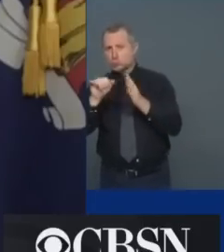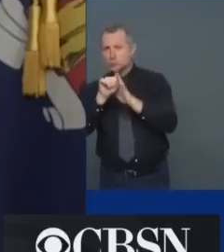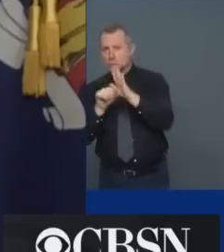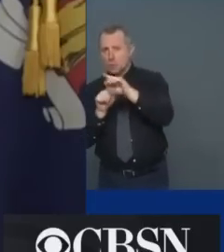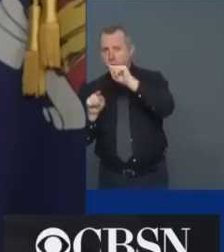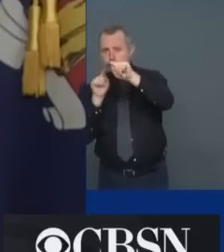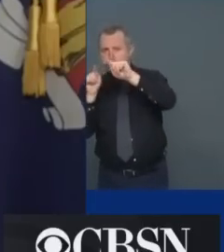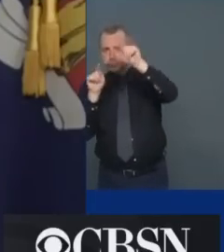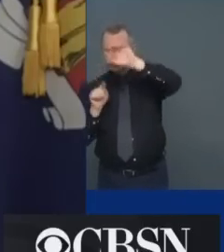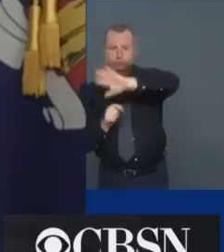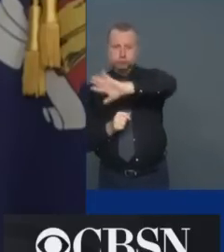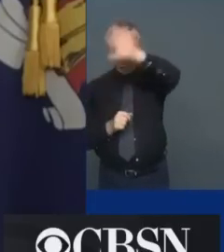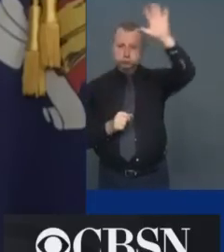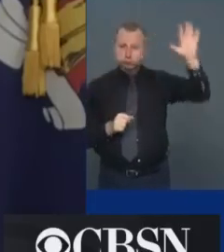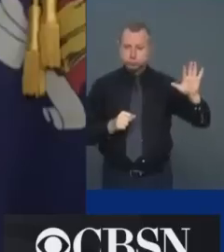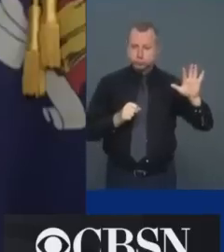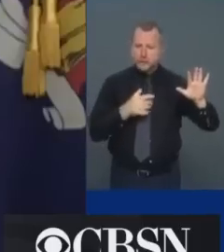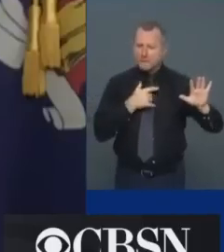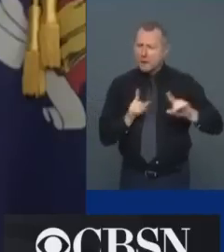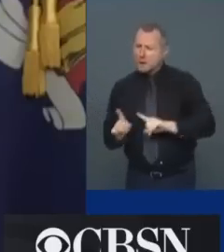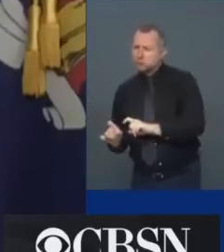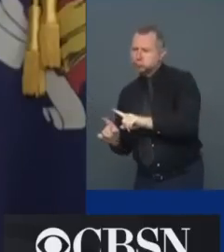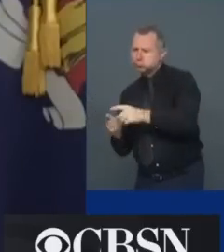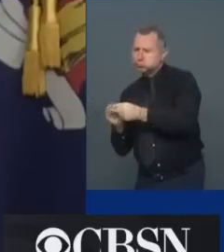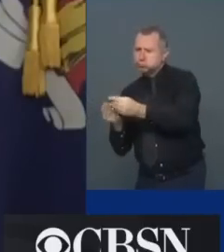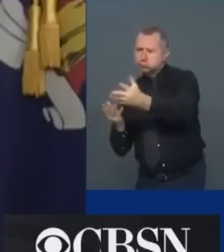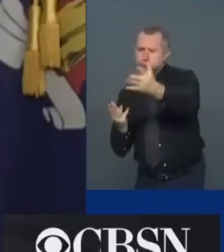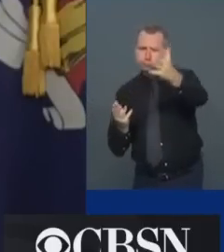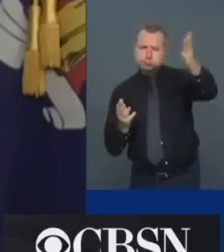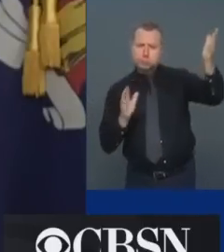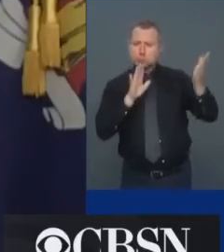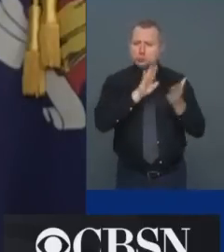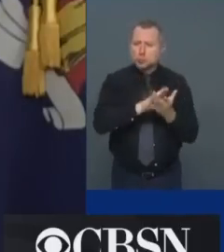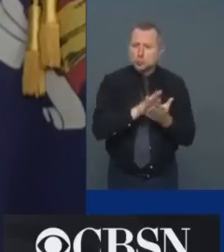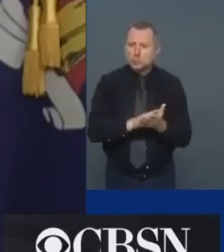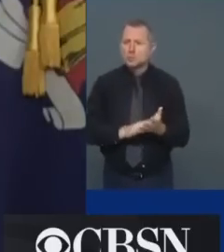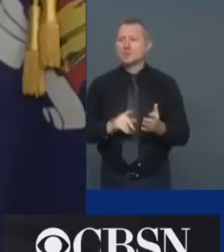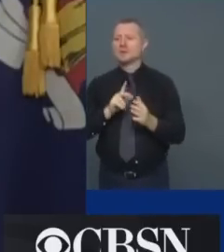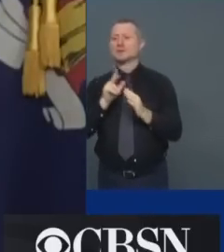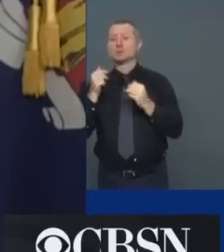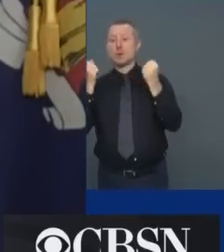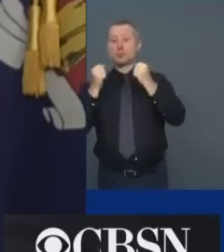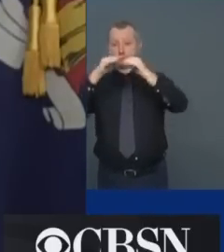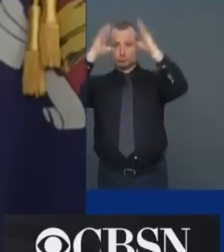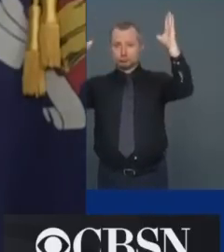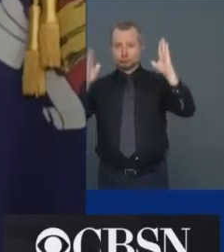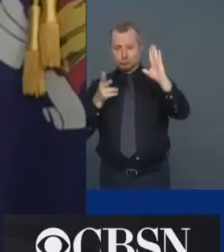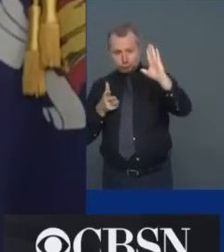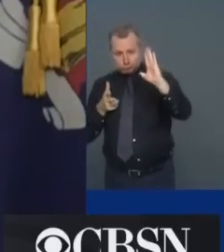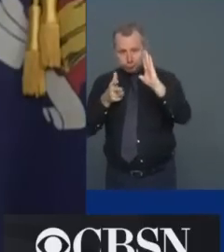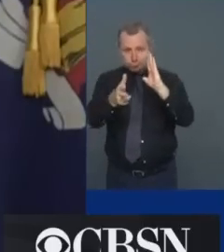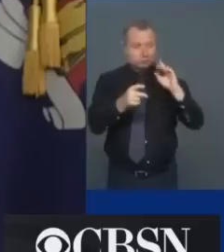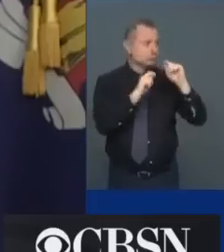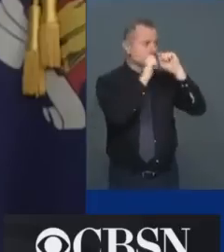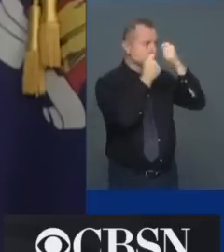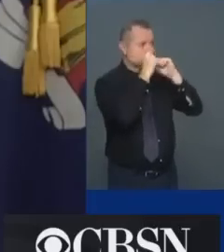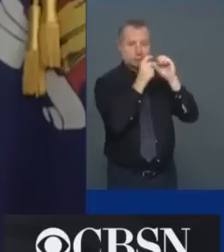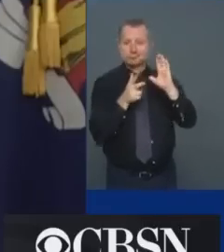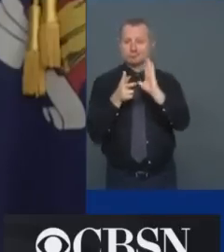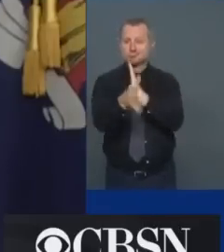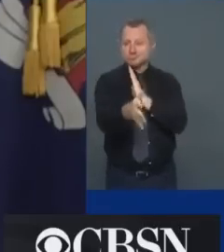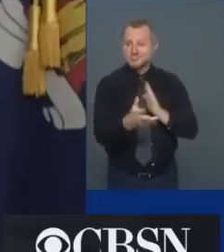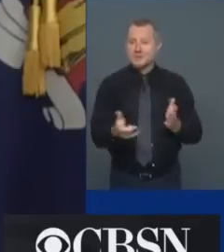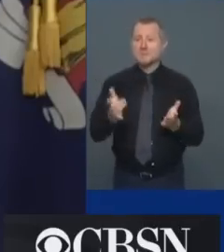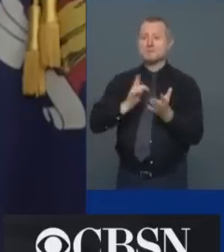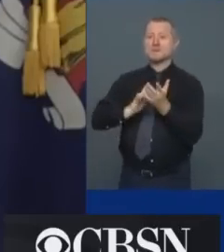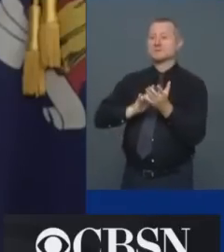testing. They're testing for schools, they're doing the drive-in testing, they're doing testing if you walk into a pharmacy. They're doing all